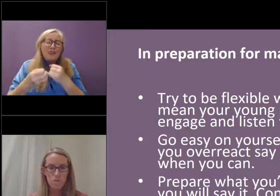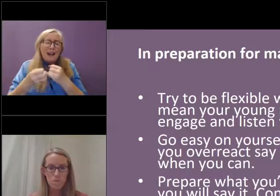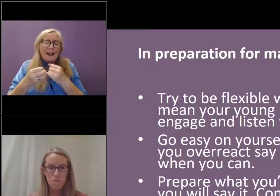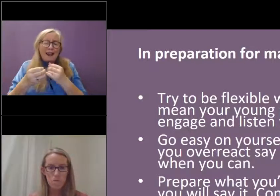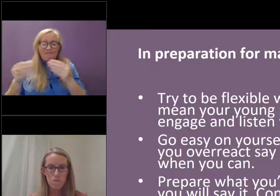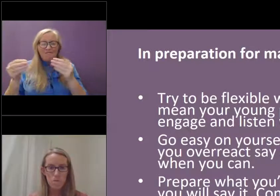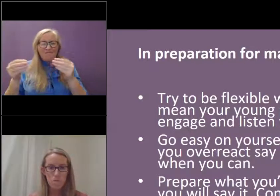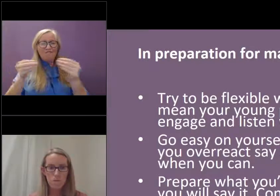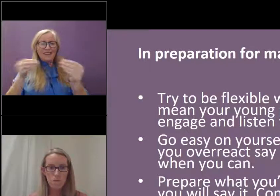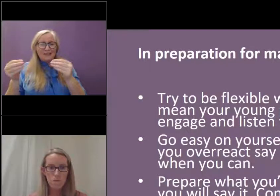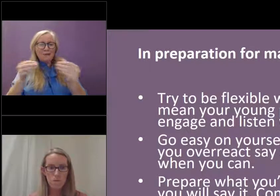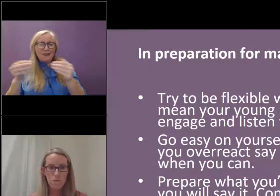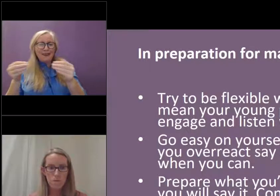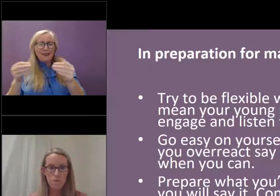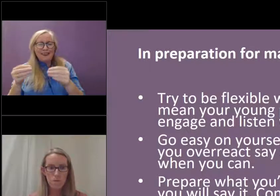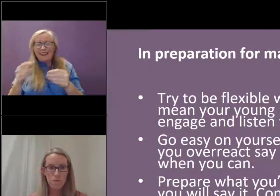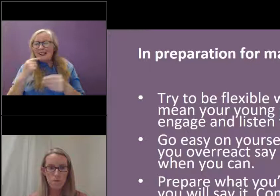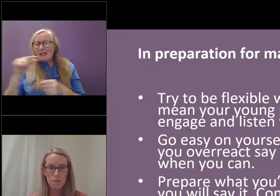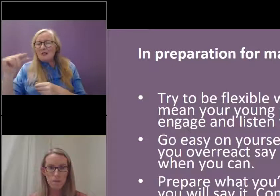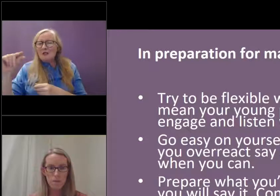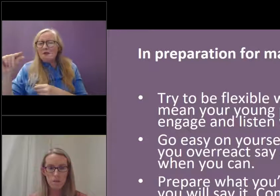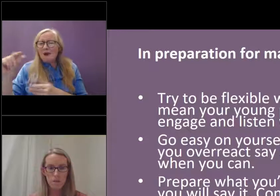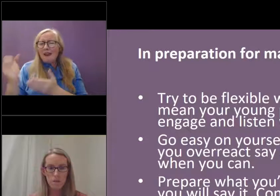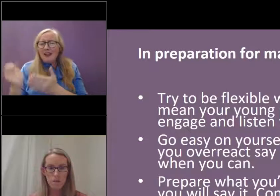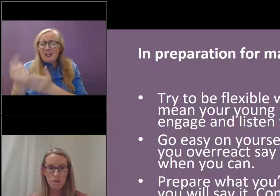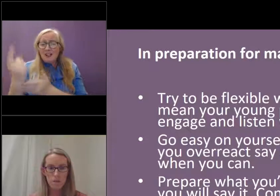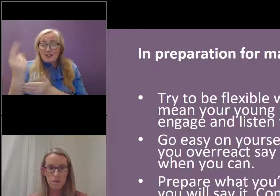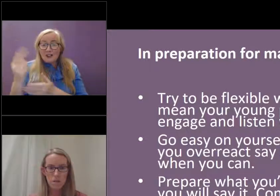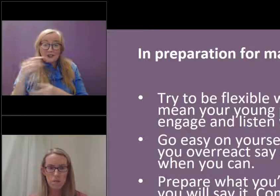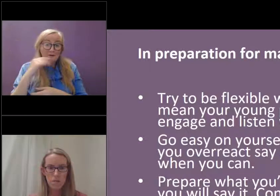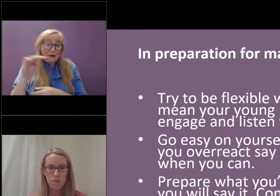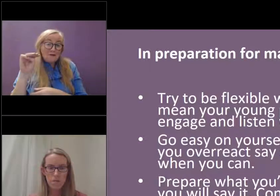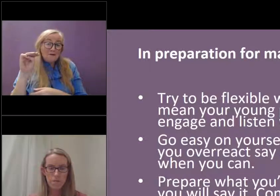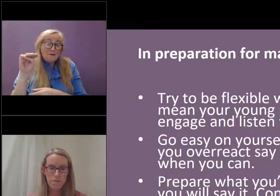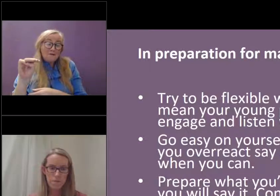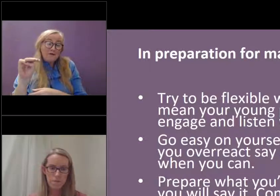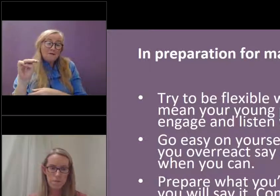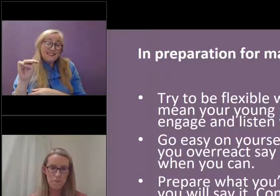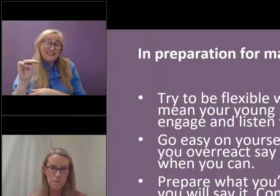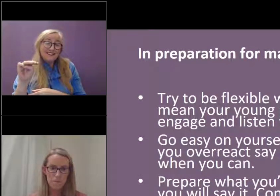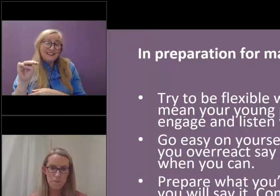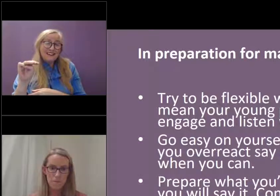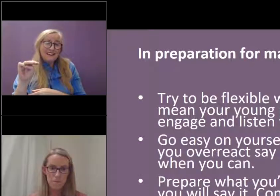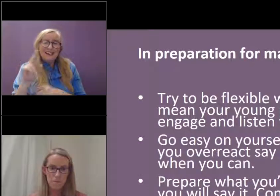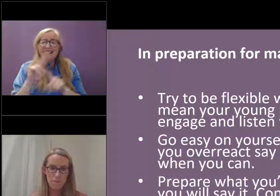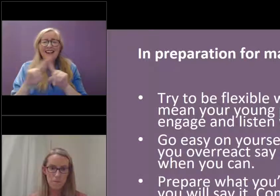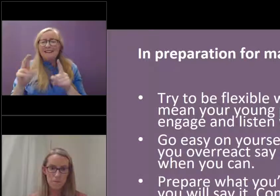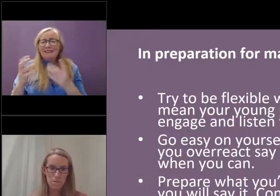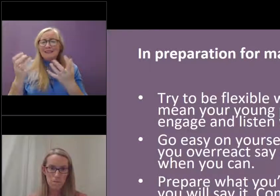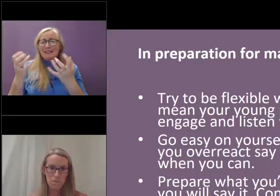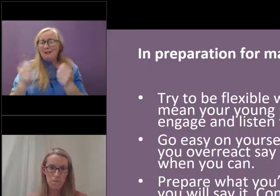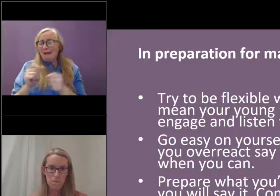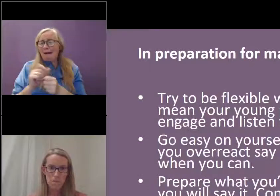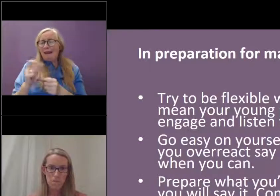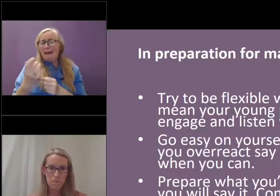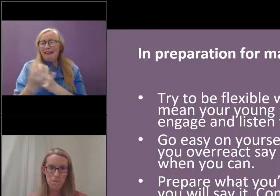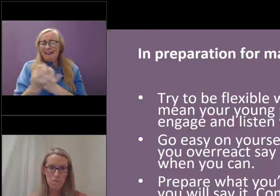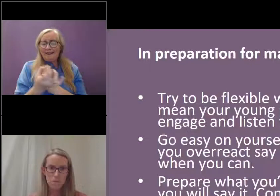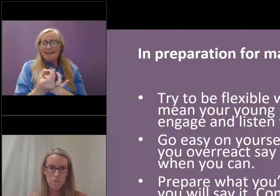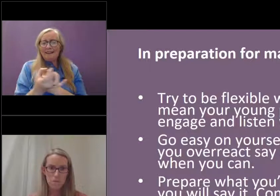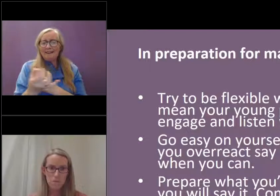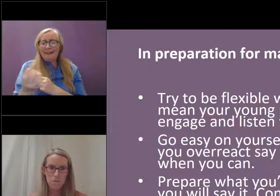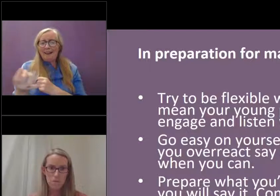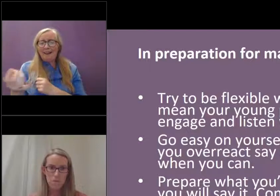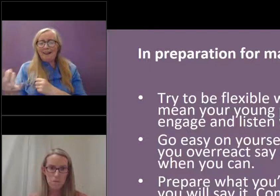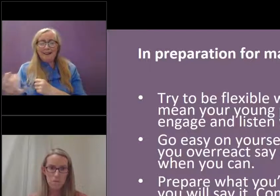So maybe given maybe not taking on certain things that are little ones, because it gives you a